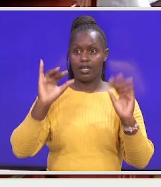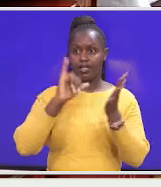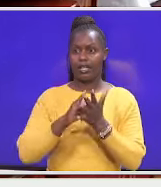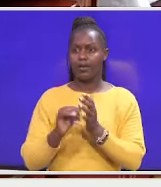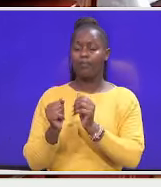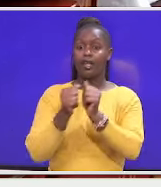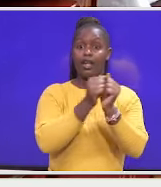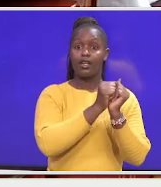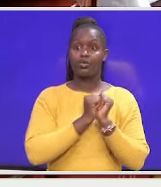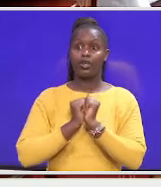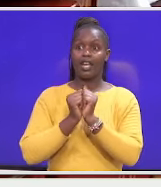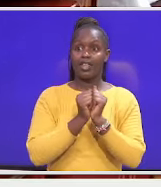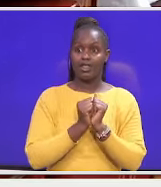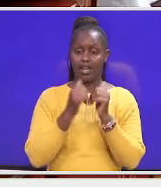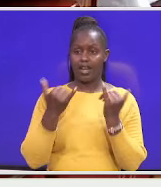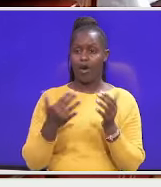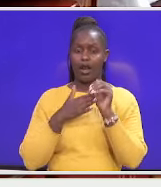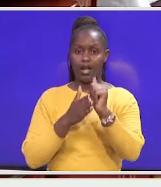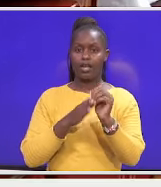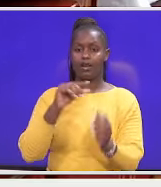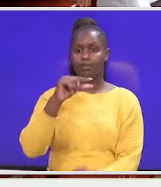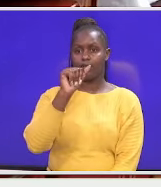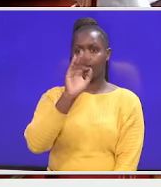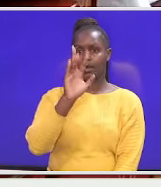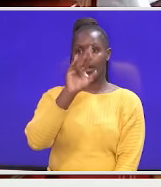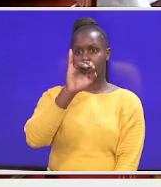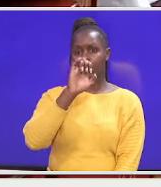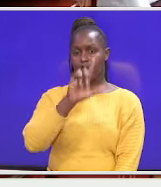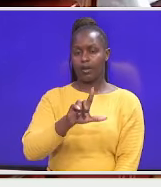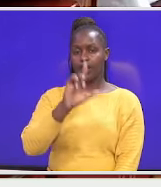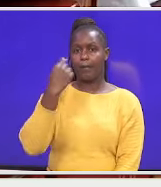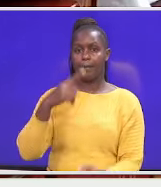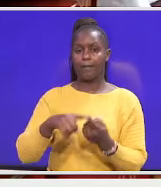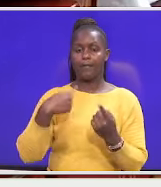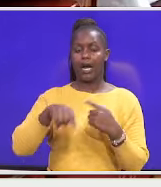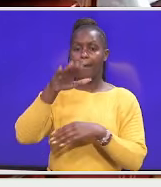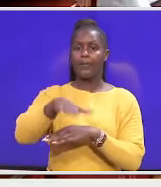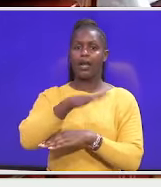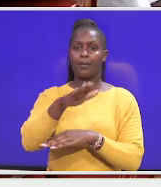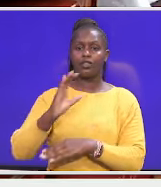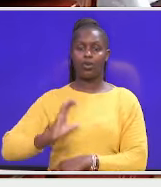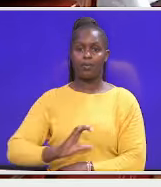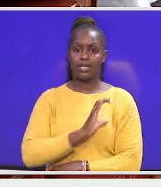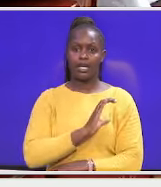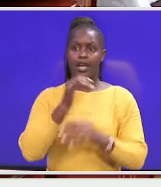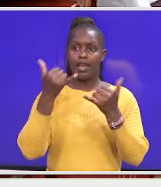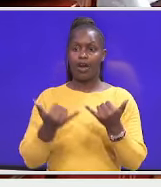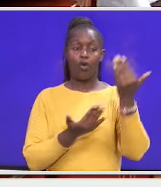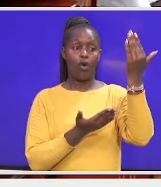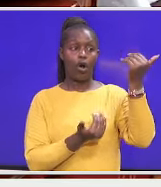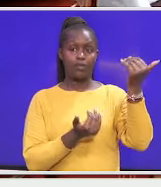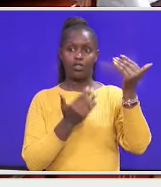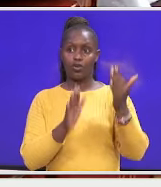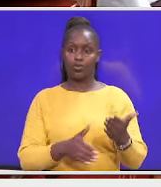pamoja inayoongozwa na Gabriel Tongoyo wa bunge la kitaifa na Senator William Cheptumo sasa inatarajiwa